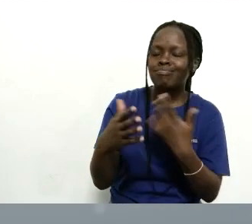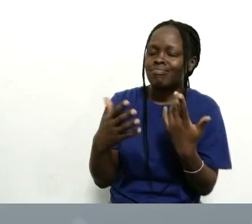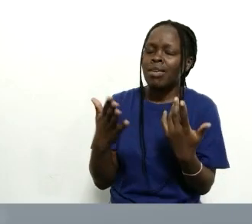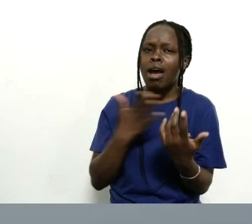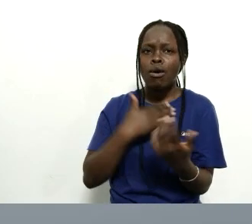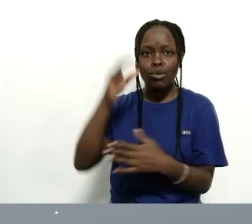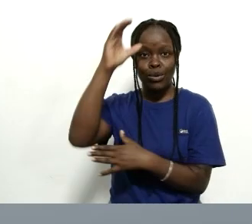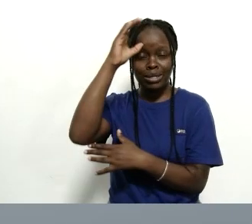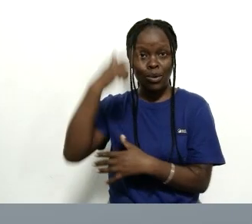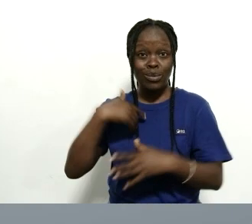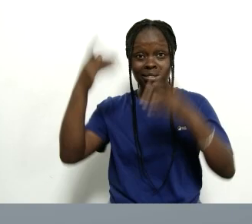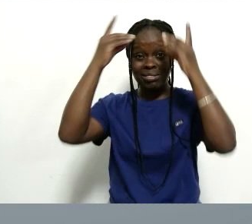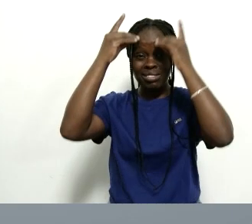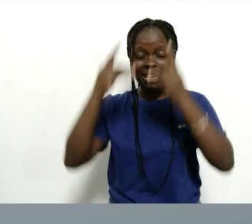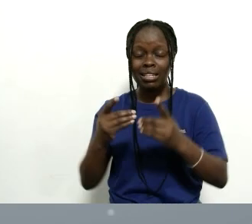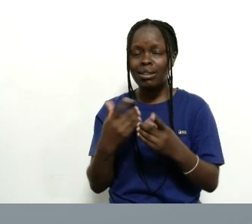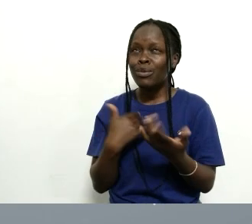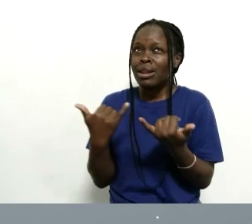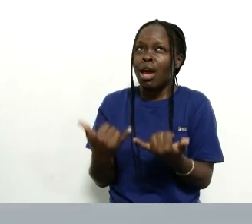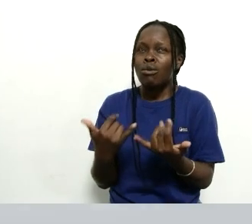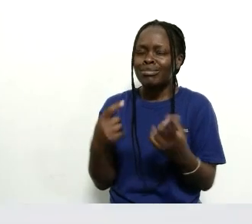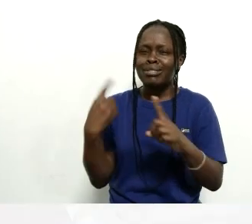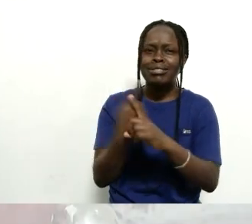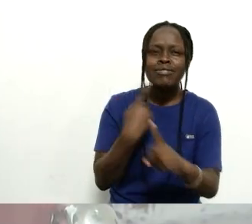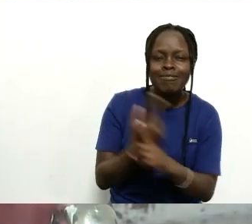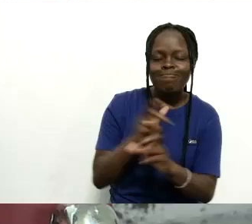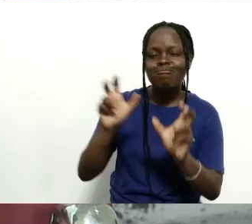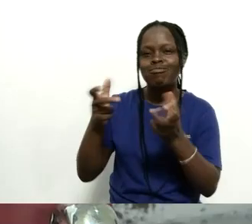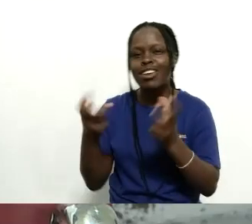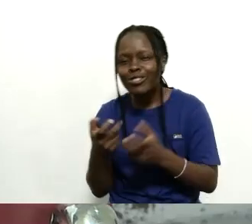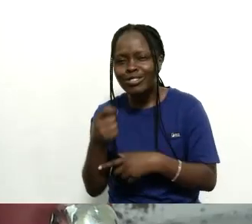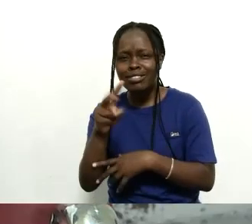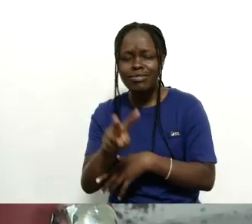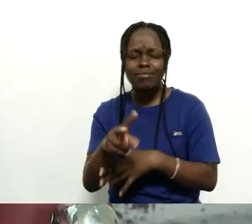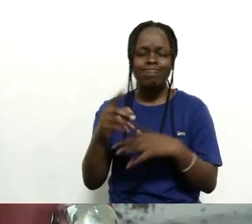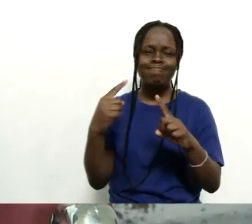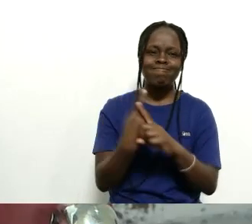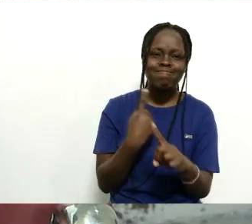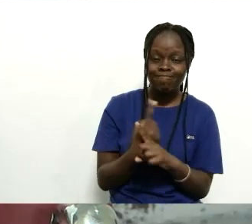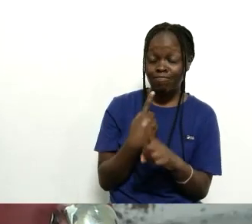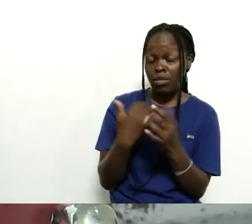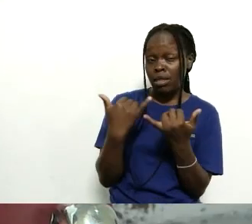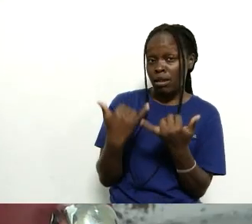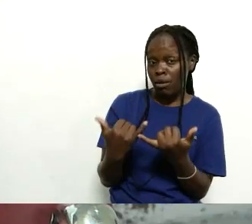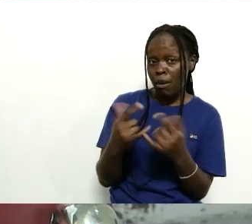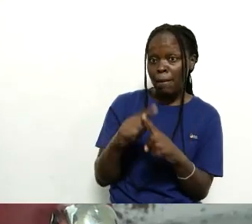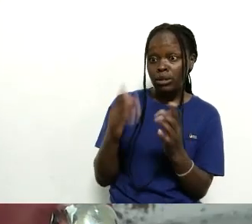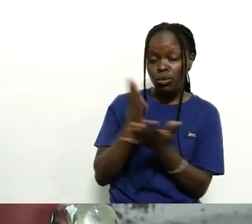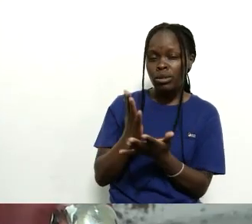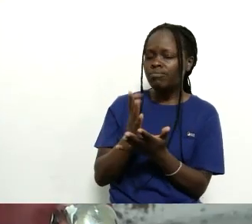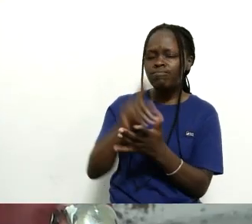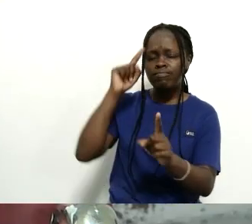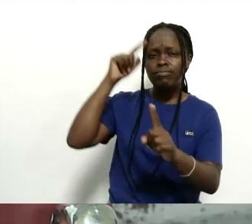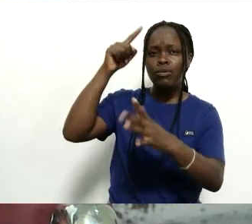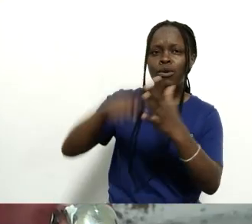our content. And we decided now to open up. We are in over 20 radio stations right now, TV stations and even more radio stations. And our